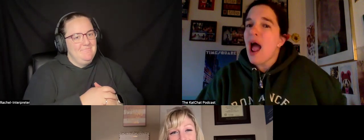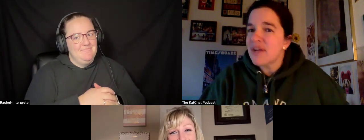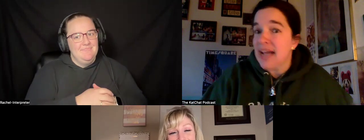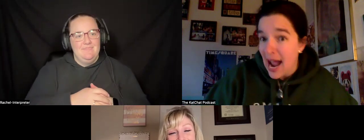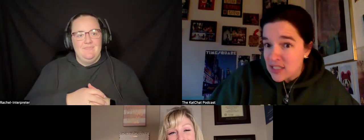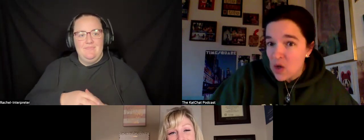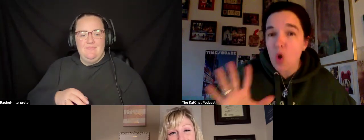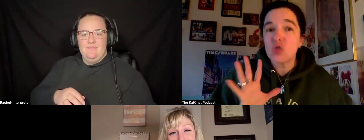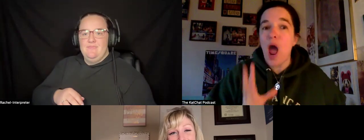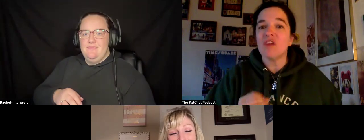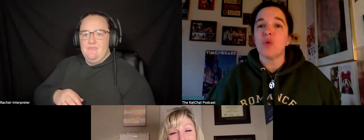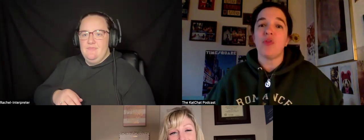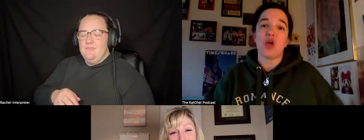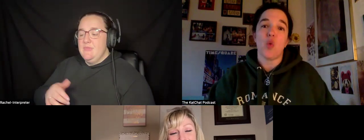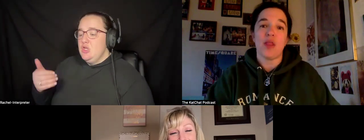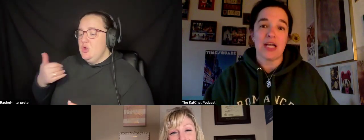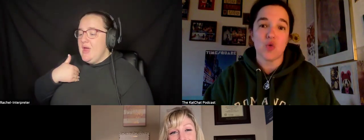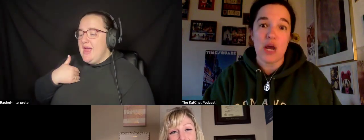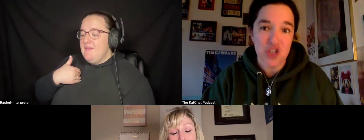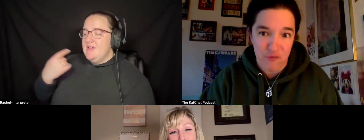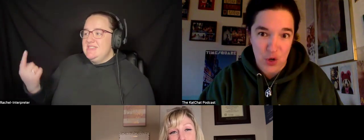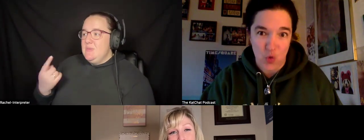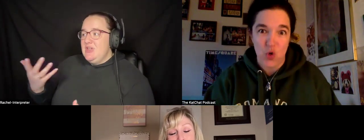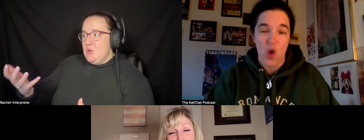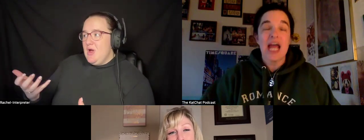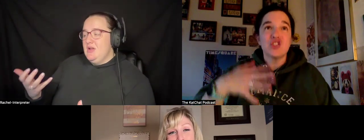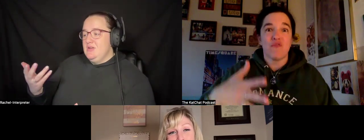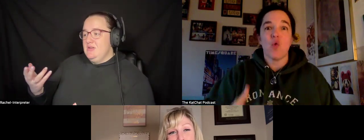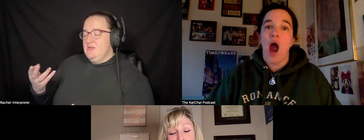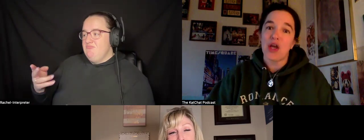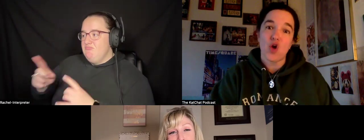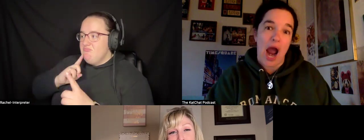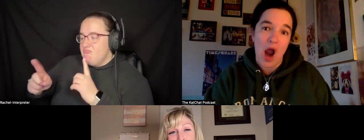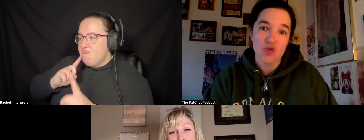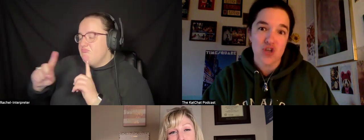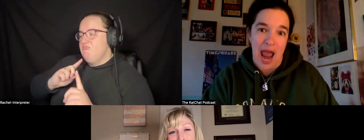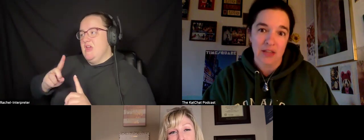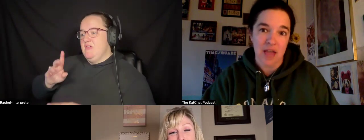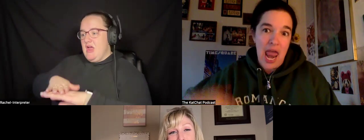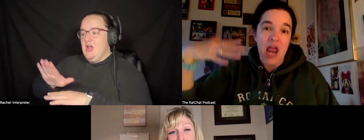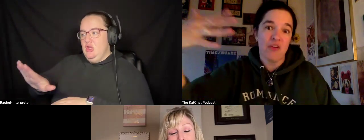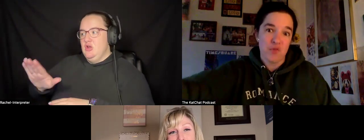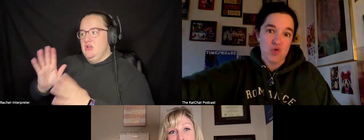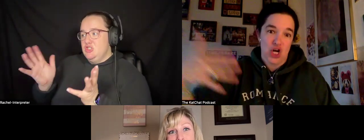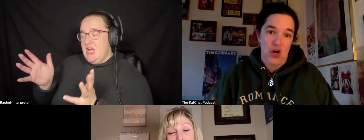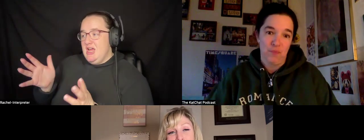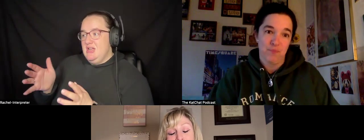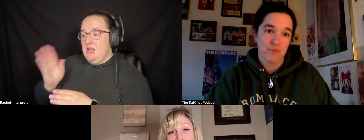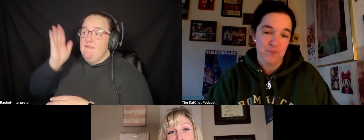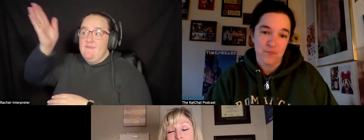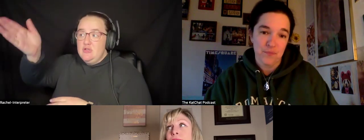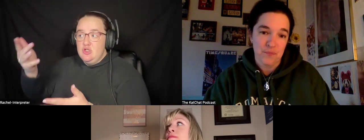Do you have a guest or do you have someone that you would like to interview on your crown chat in the